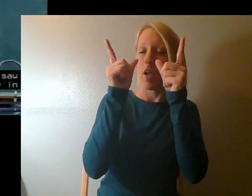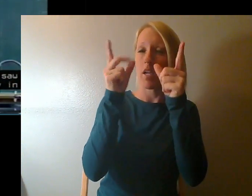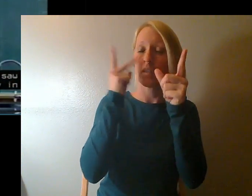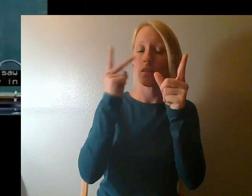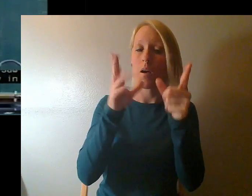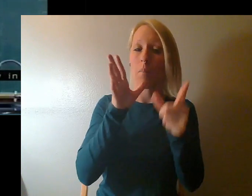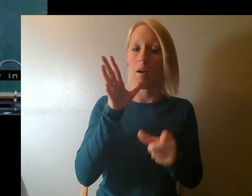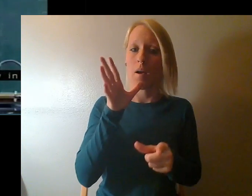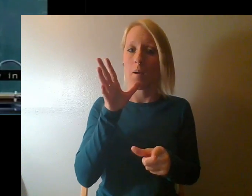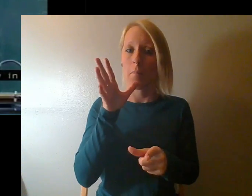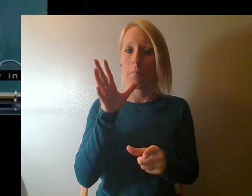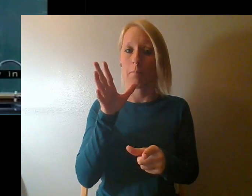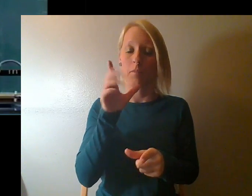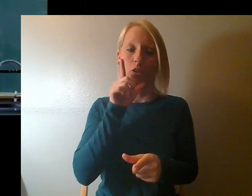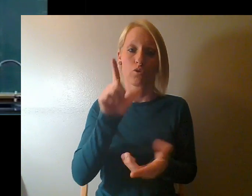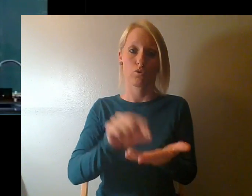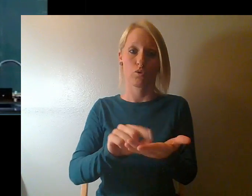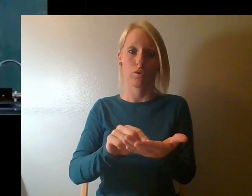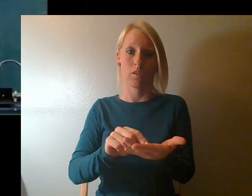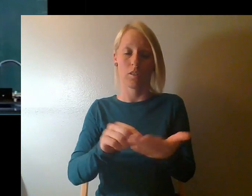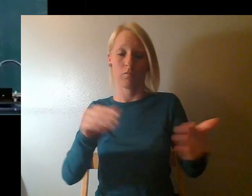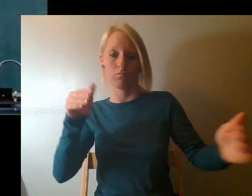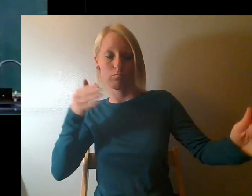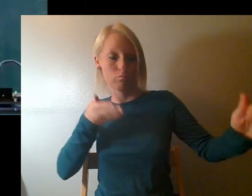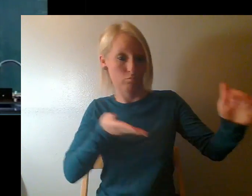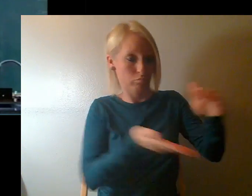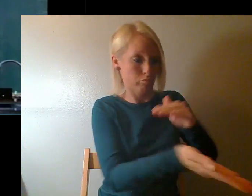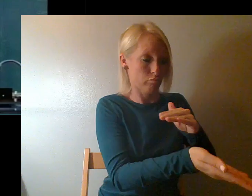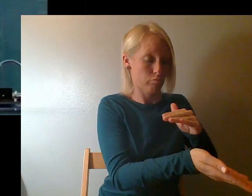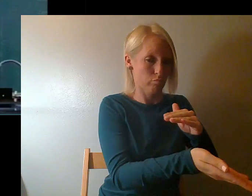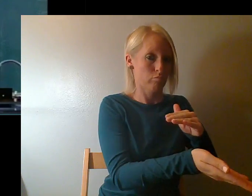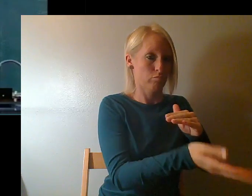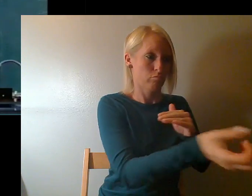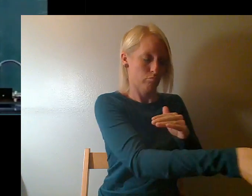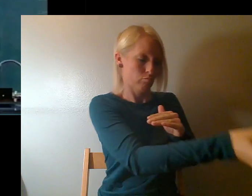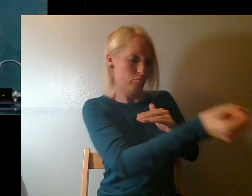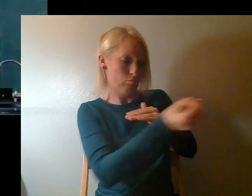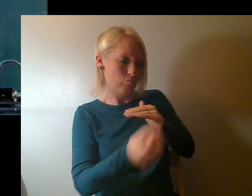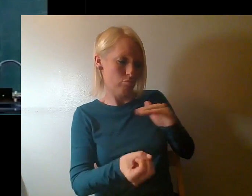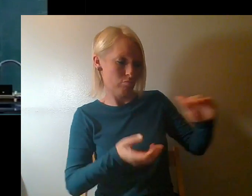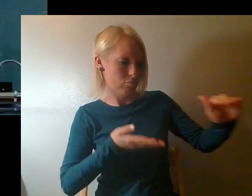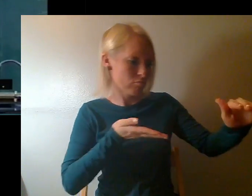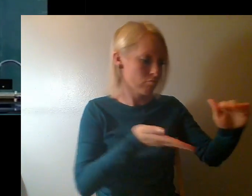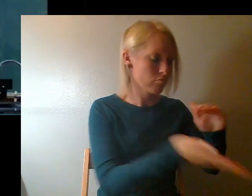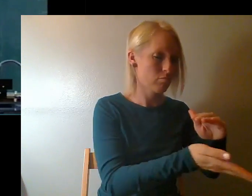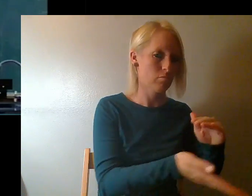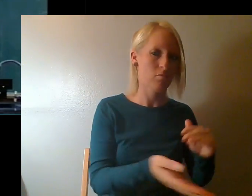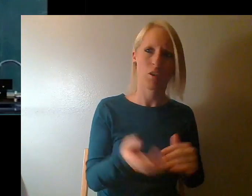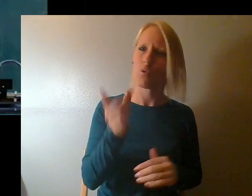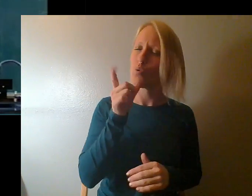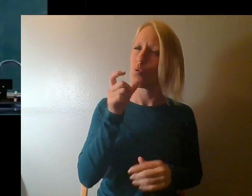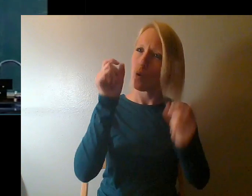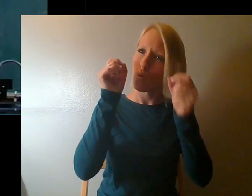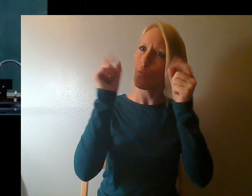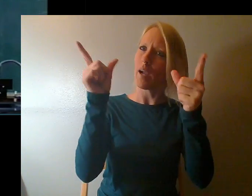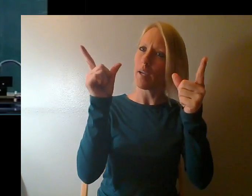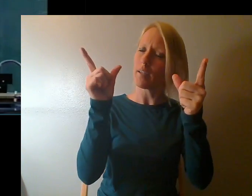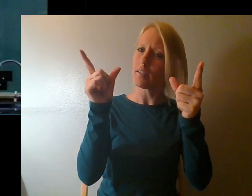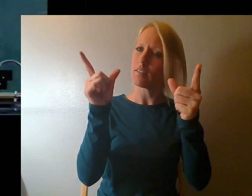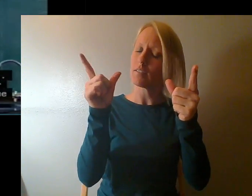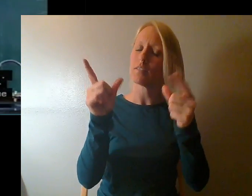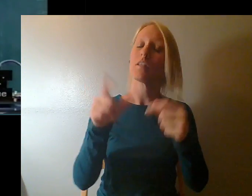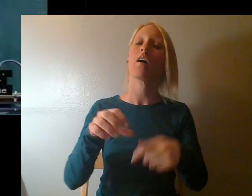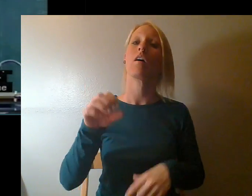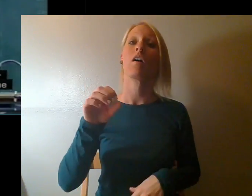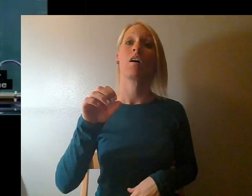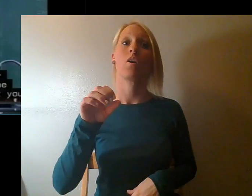All right. Most of you did. Those of you that did not, were not awake and saw your mother put the